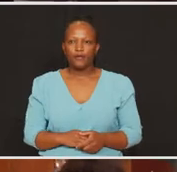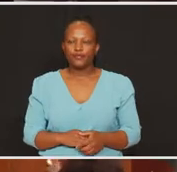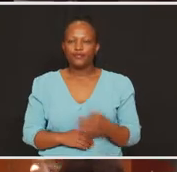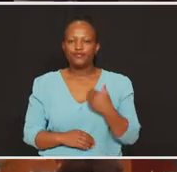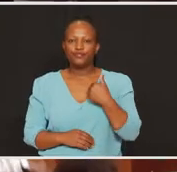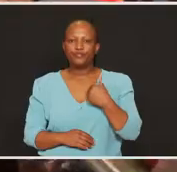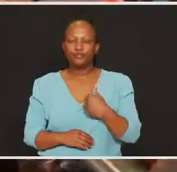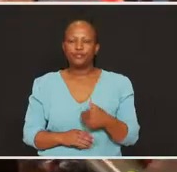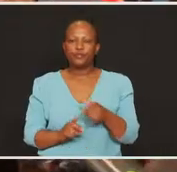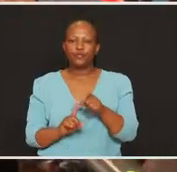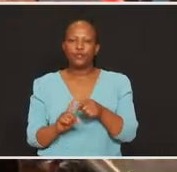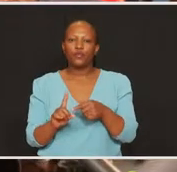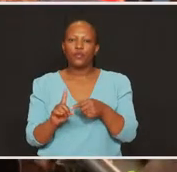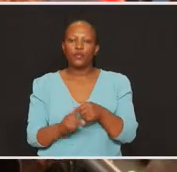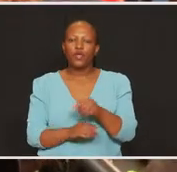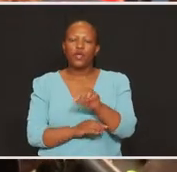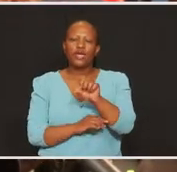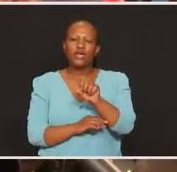I'm